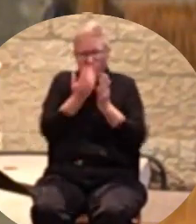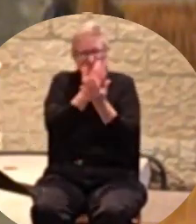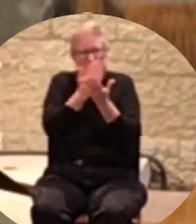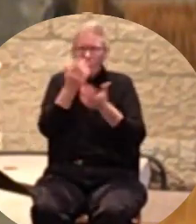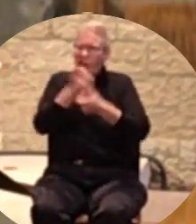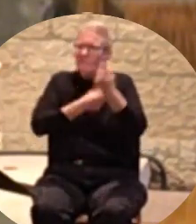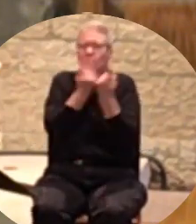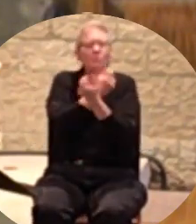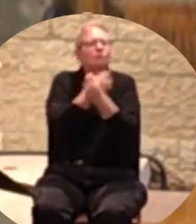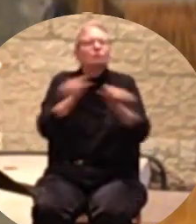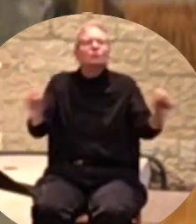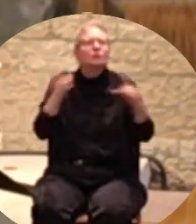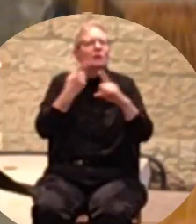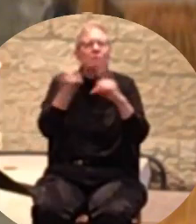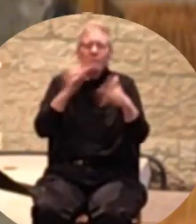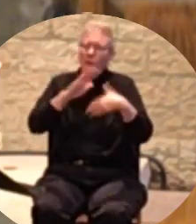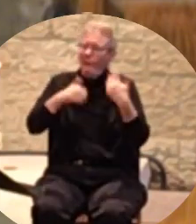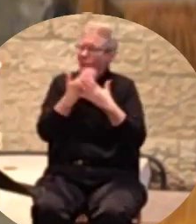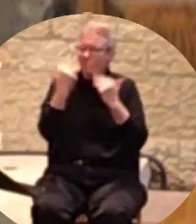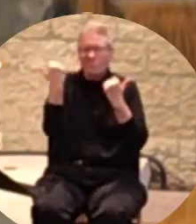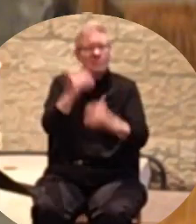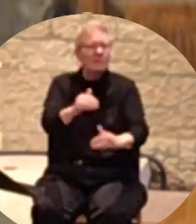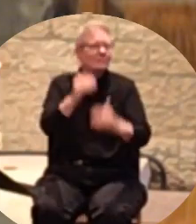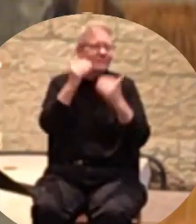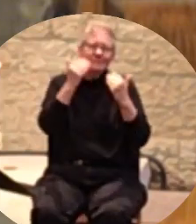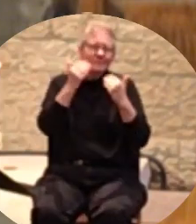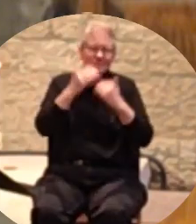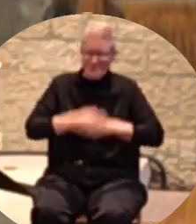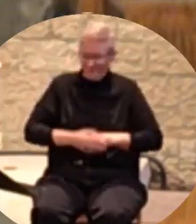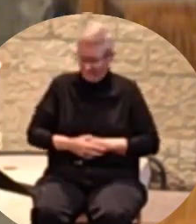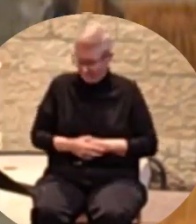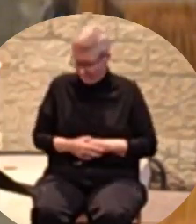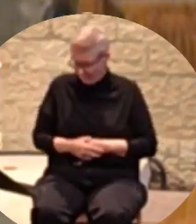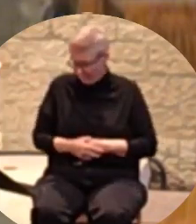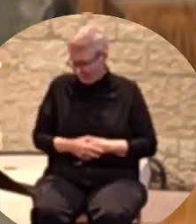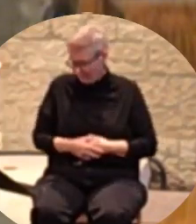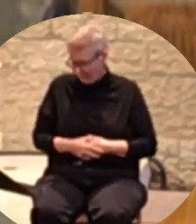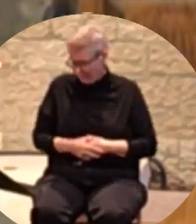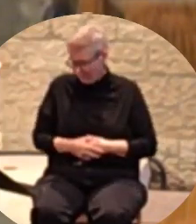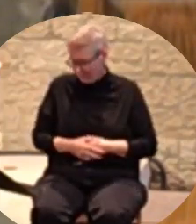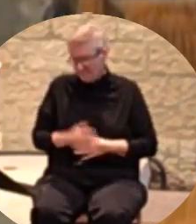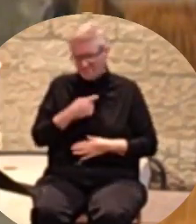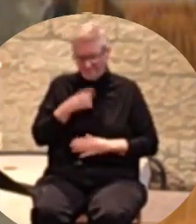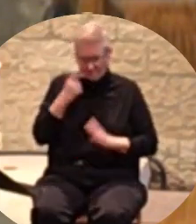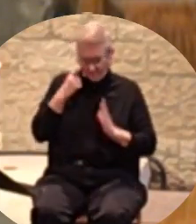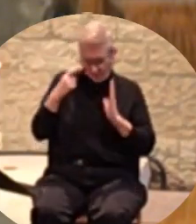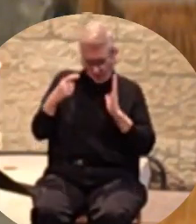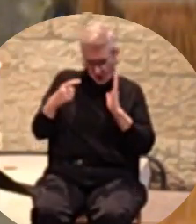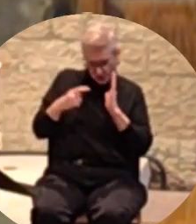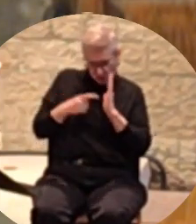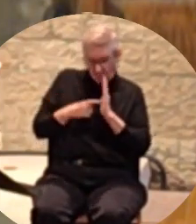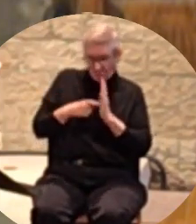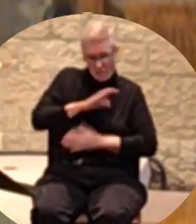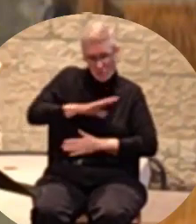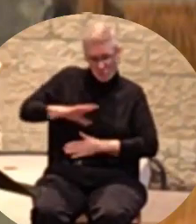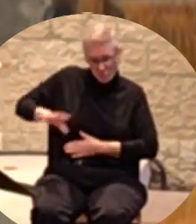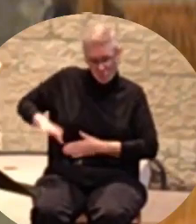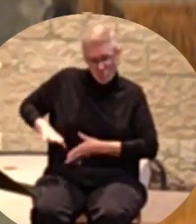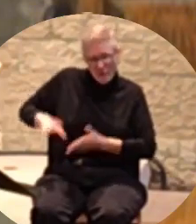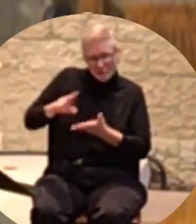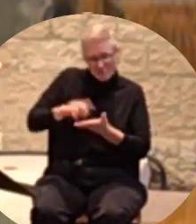in every person and every life event. I recognize the risen Christ in